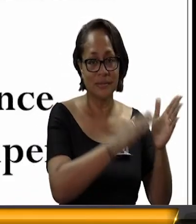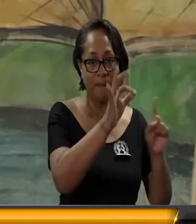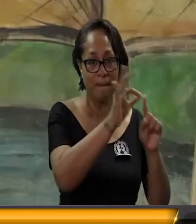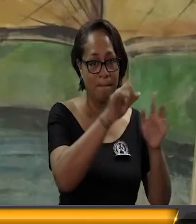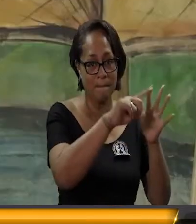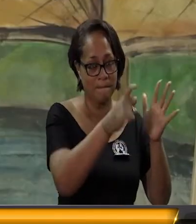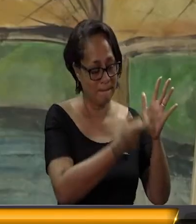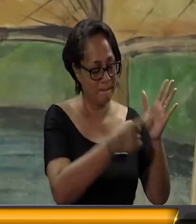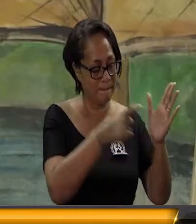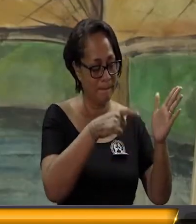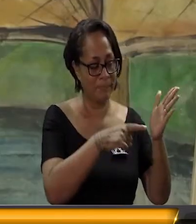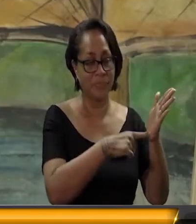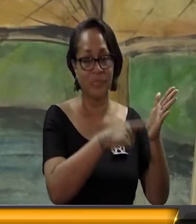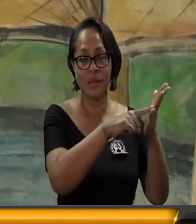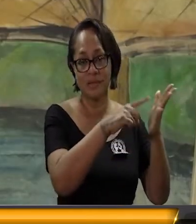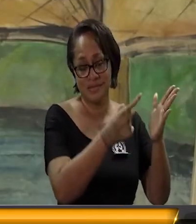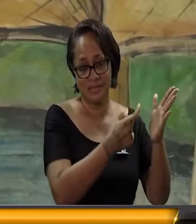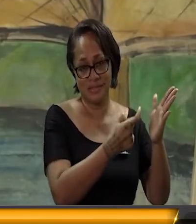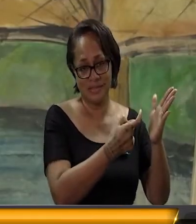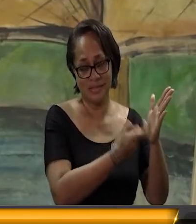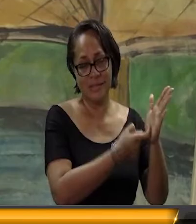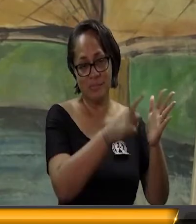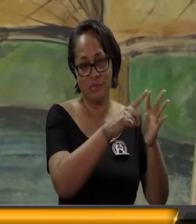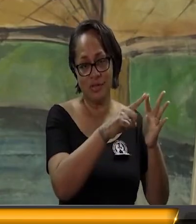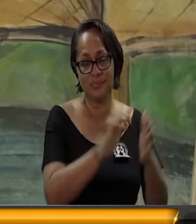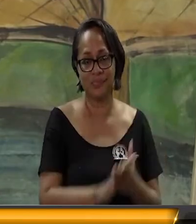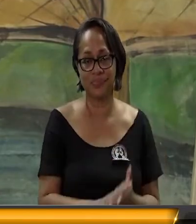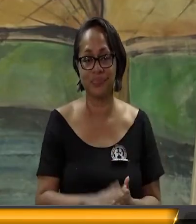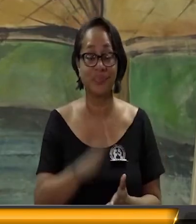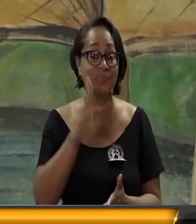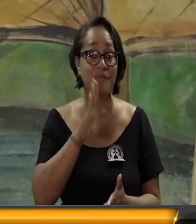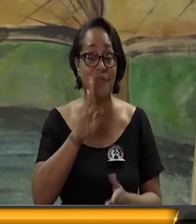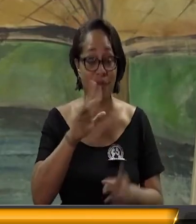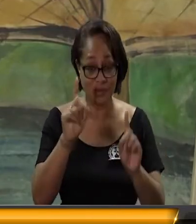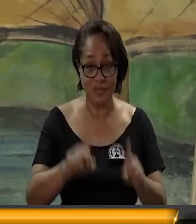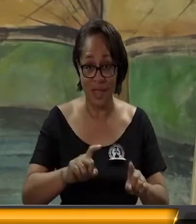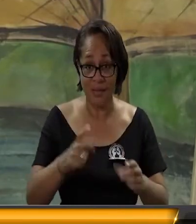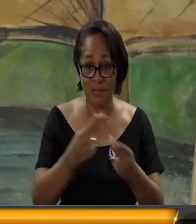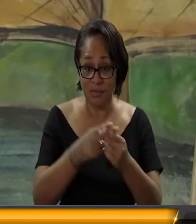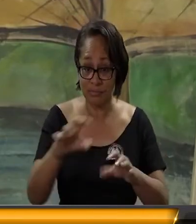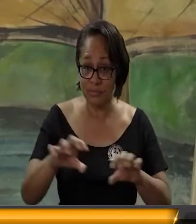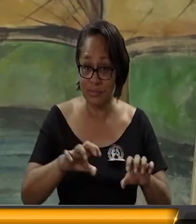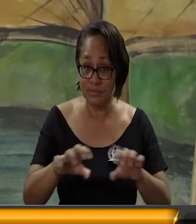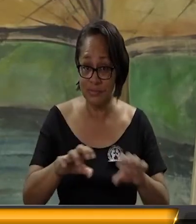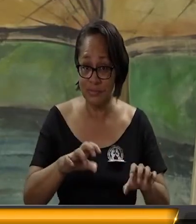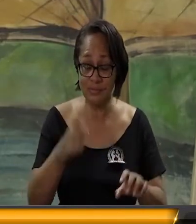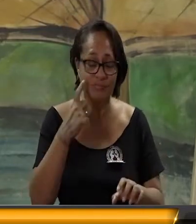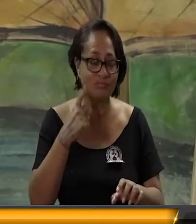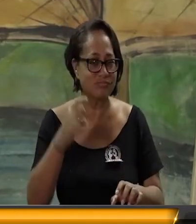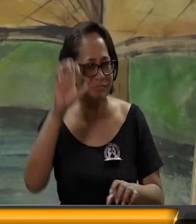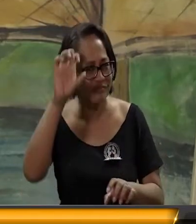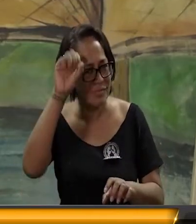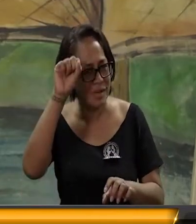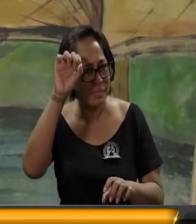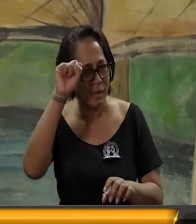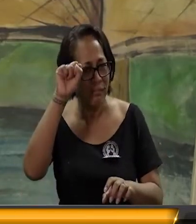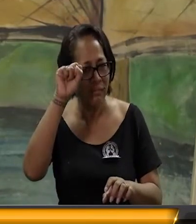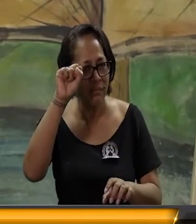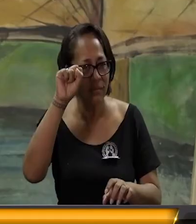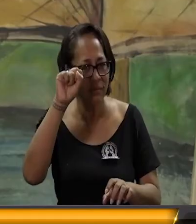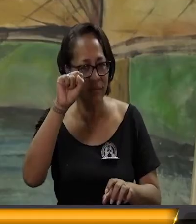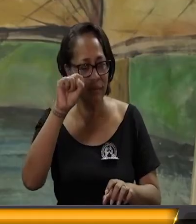temperature. Before we get to some activity, we need to refresh our memory from year